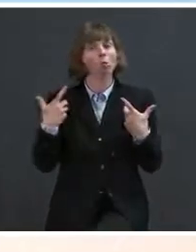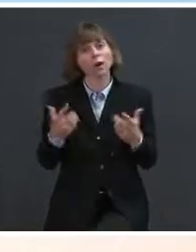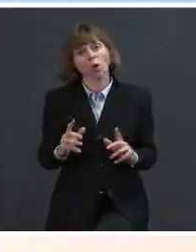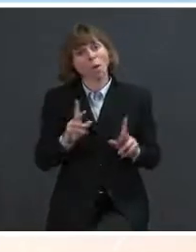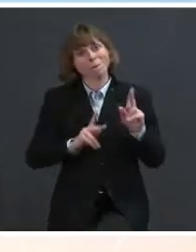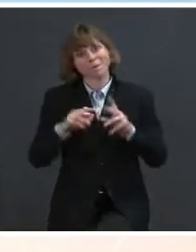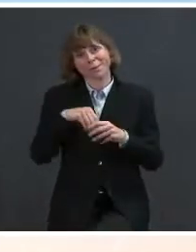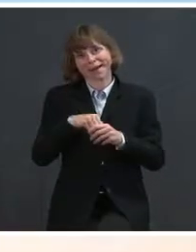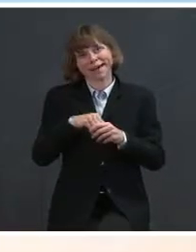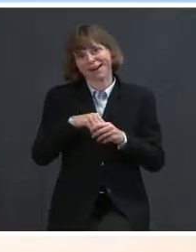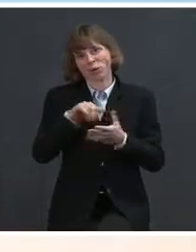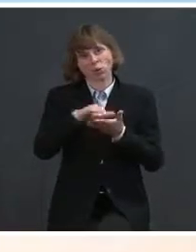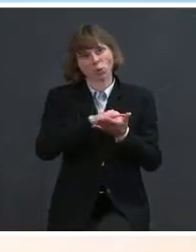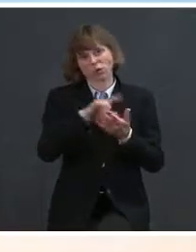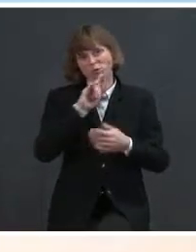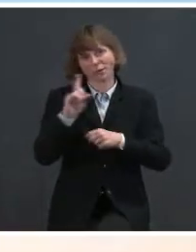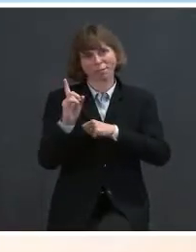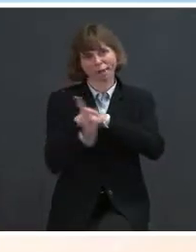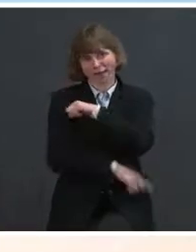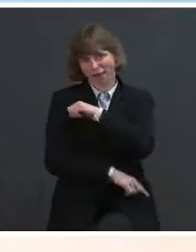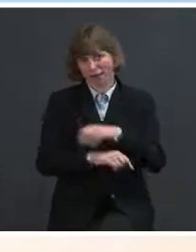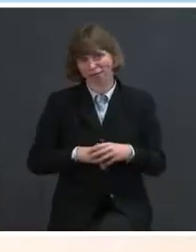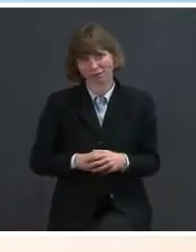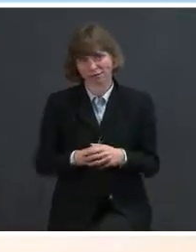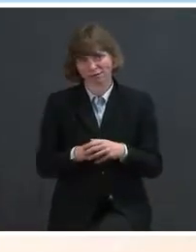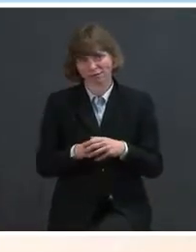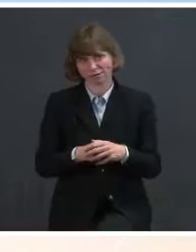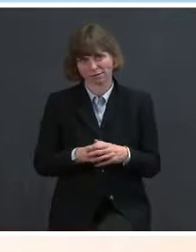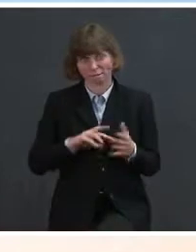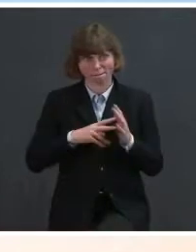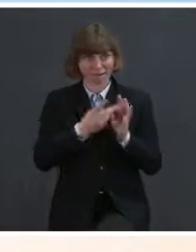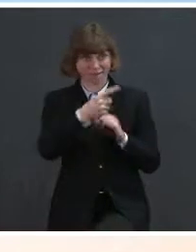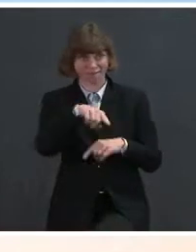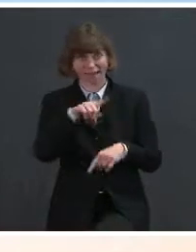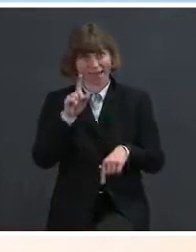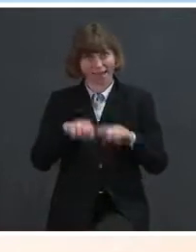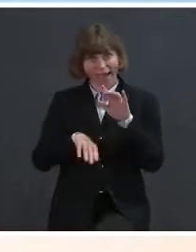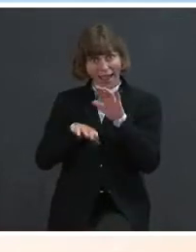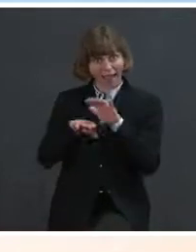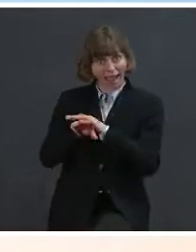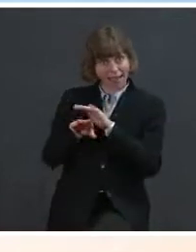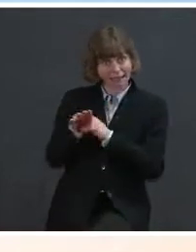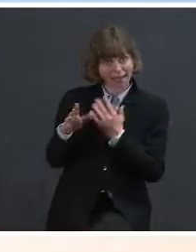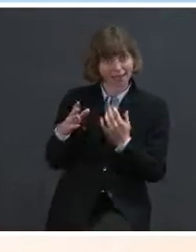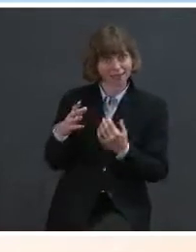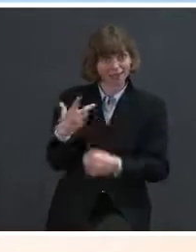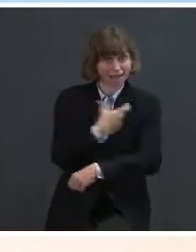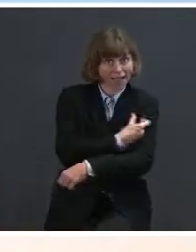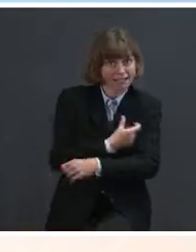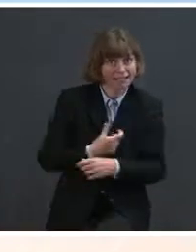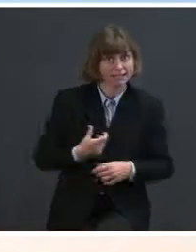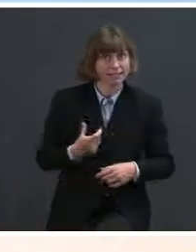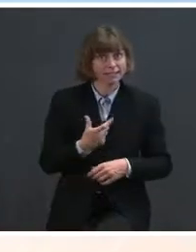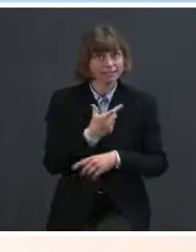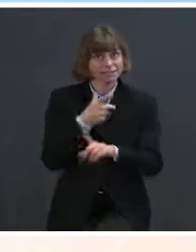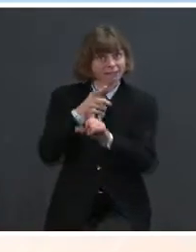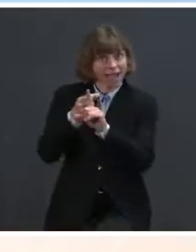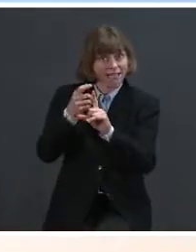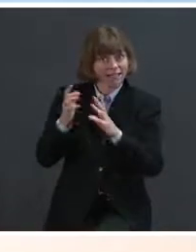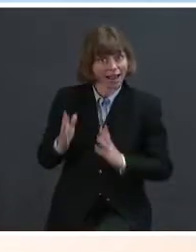to be penalized, meaning not have access to vaccines, to vaccinators, not have access